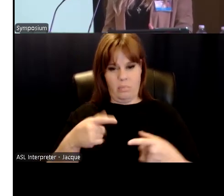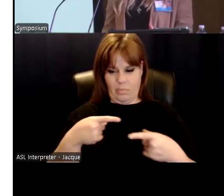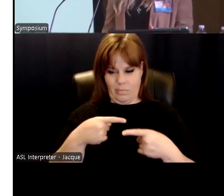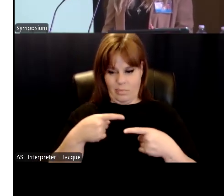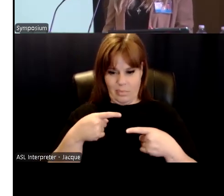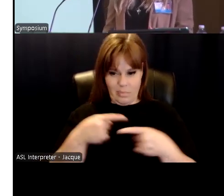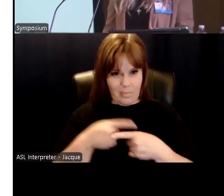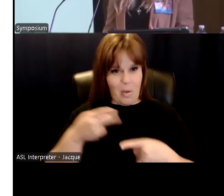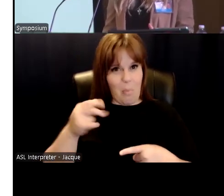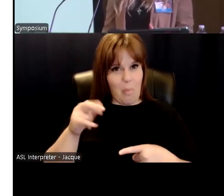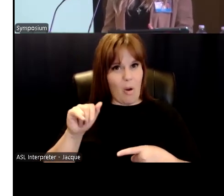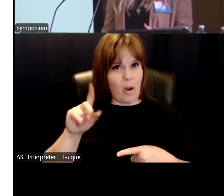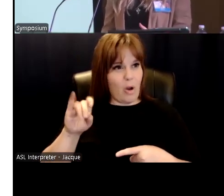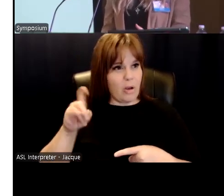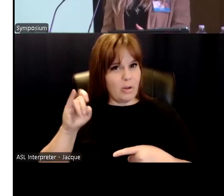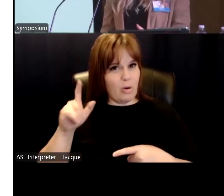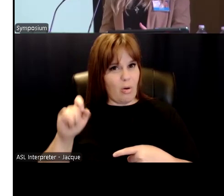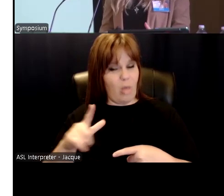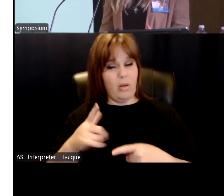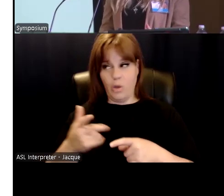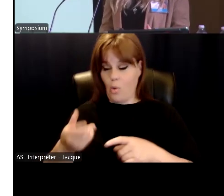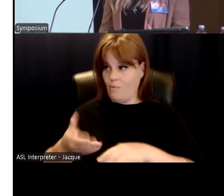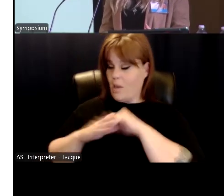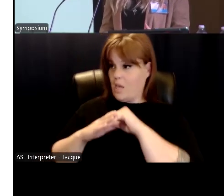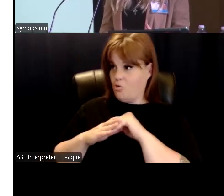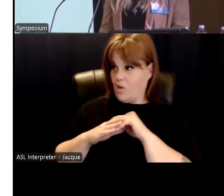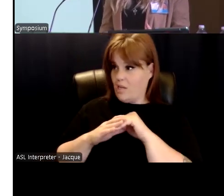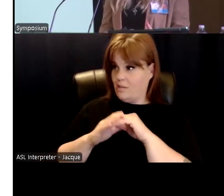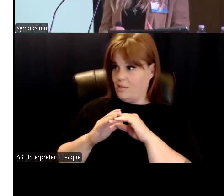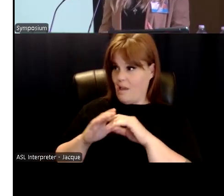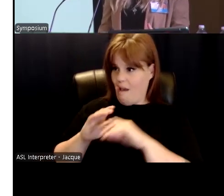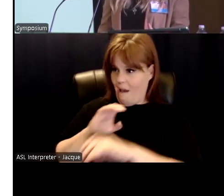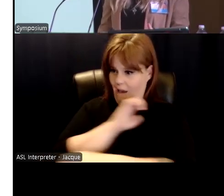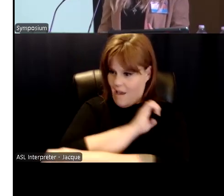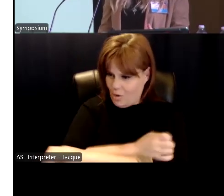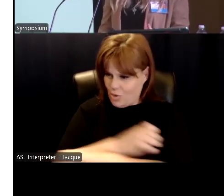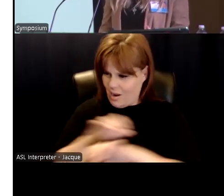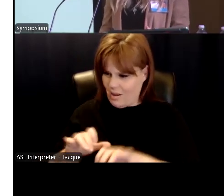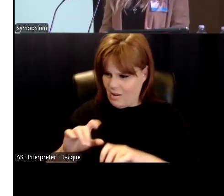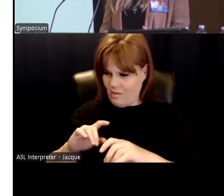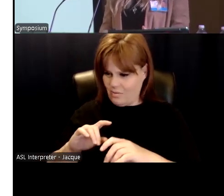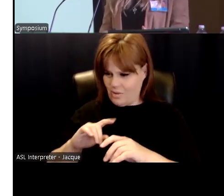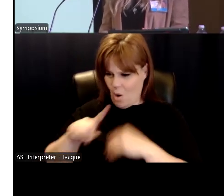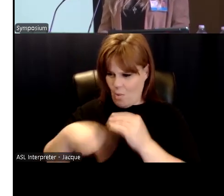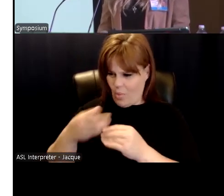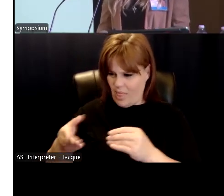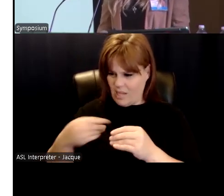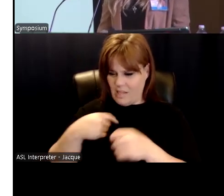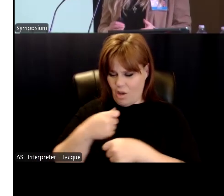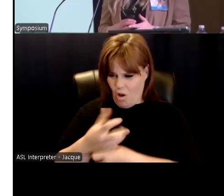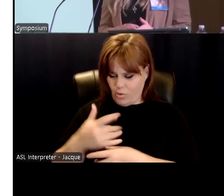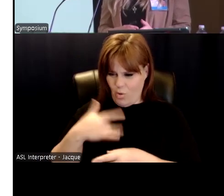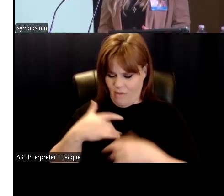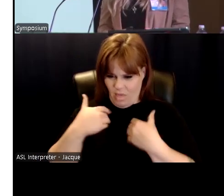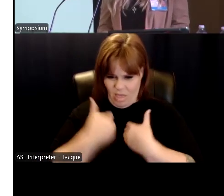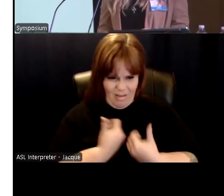your engagement activities that have caused you fatigue or exacerbated your symptoms in the past. But the